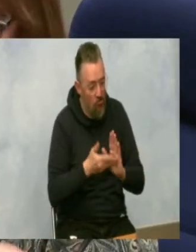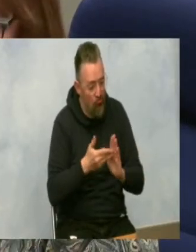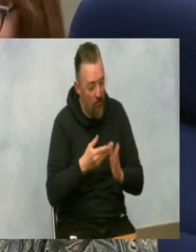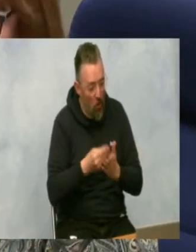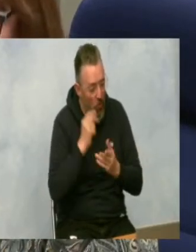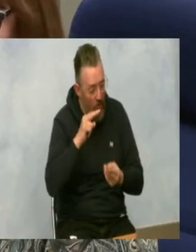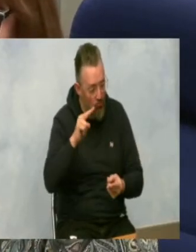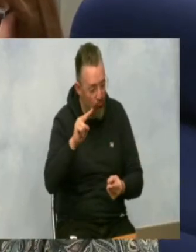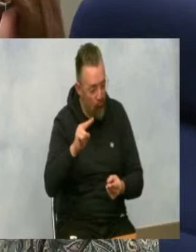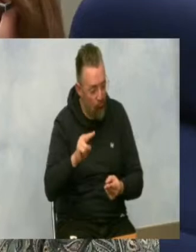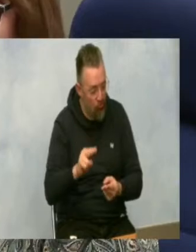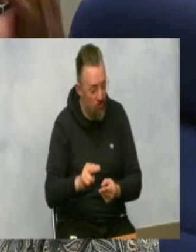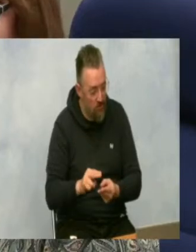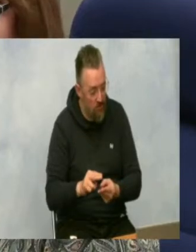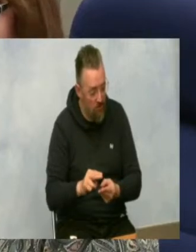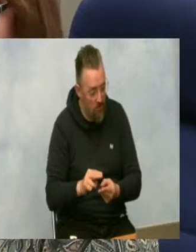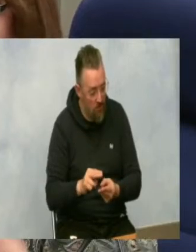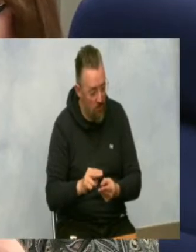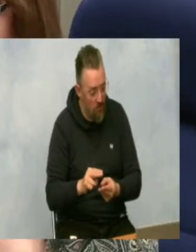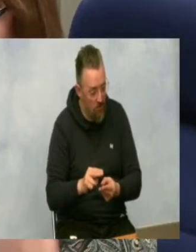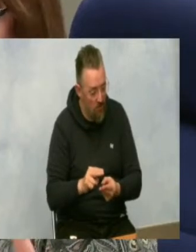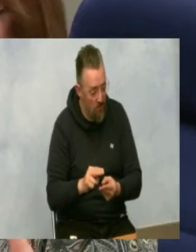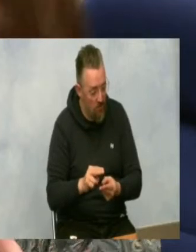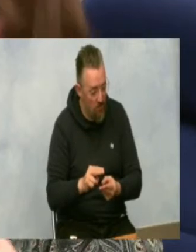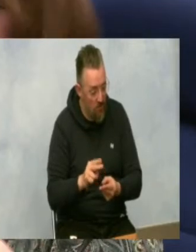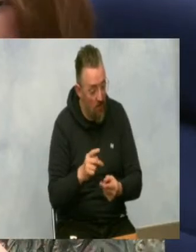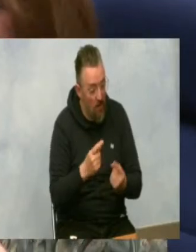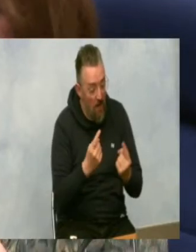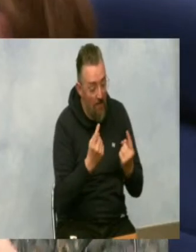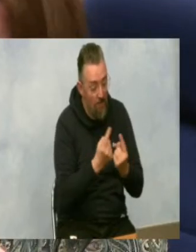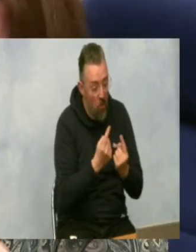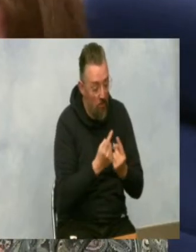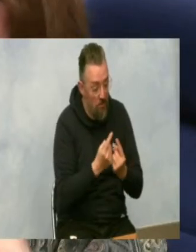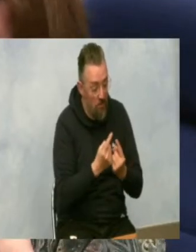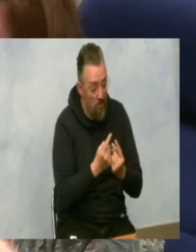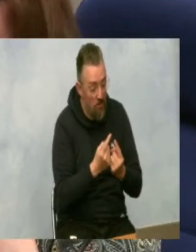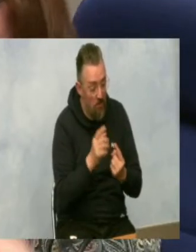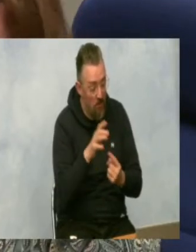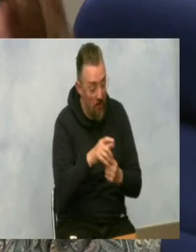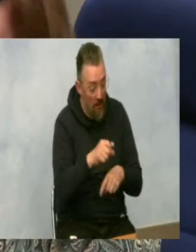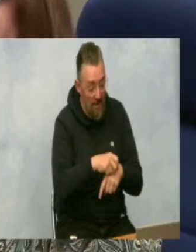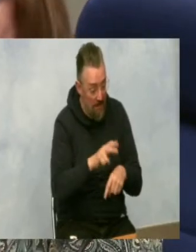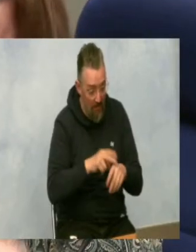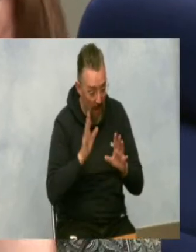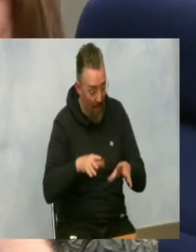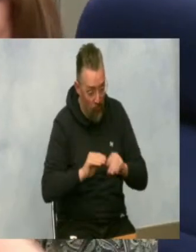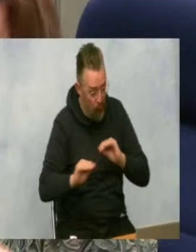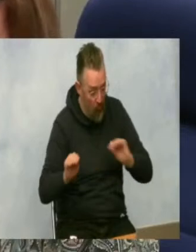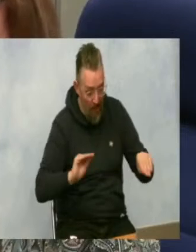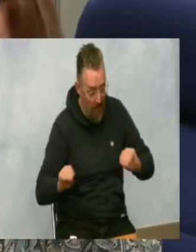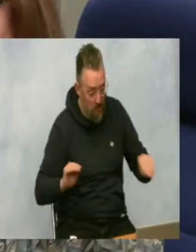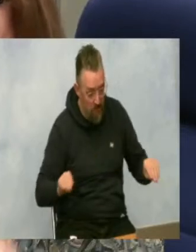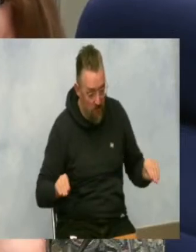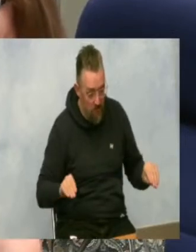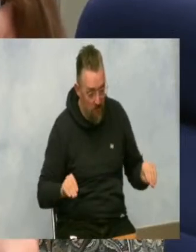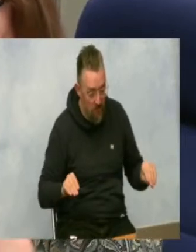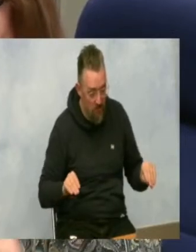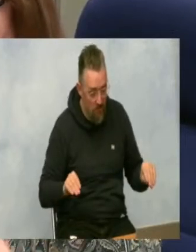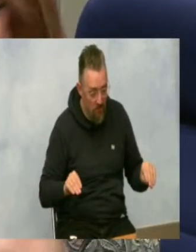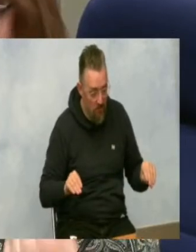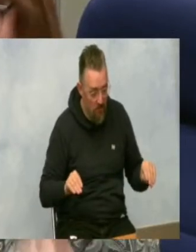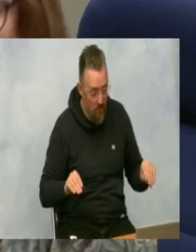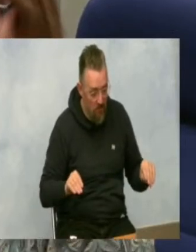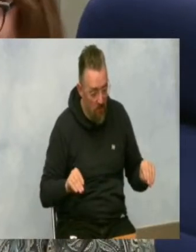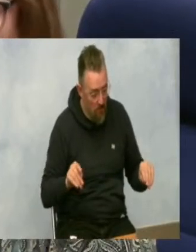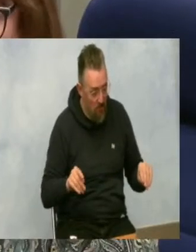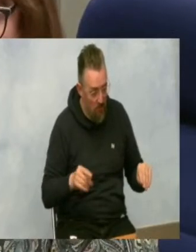reduced substantially. The property's got, these staff have to be relocated, and so